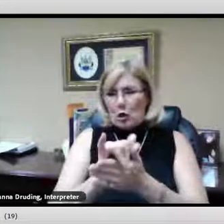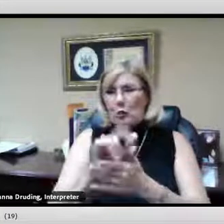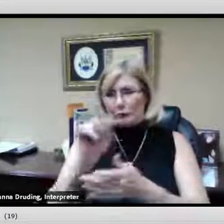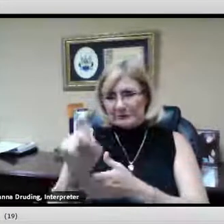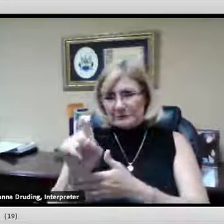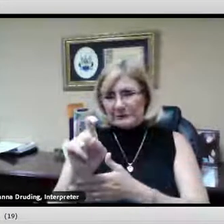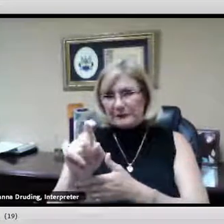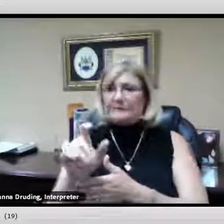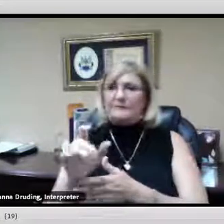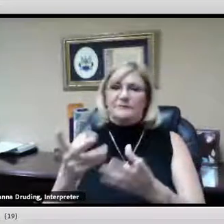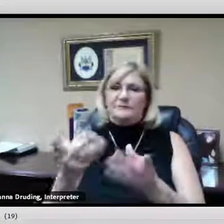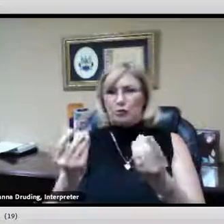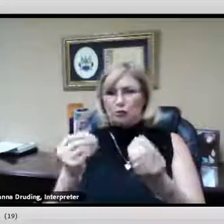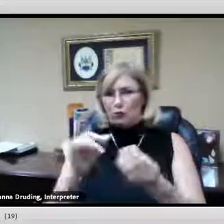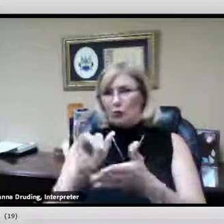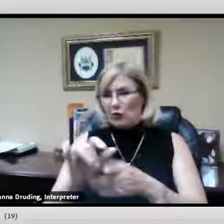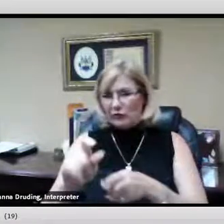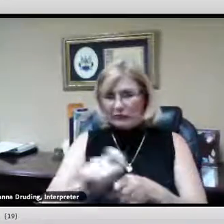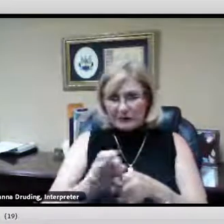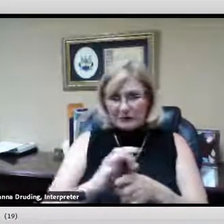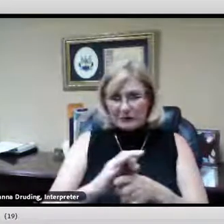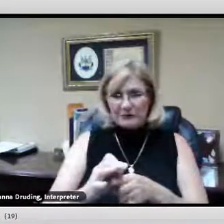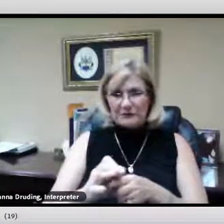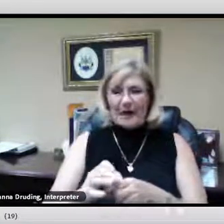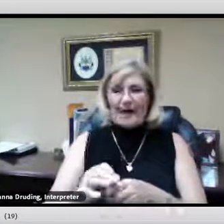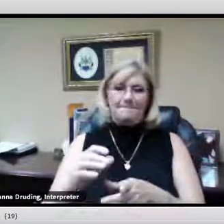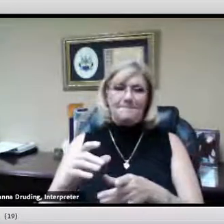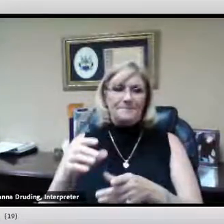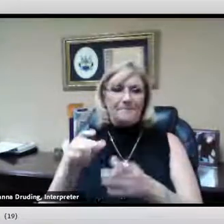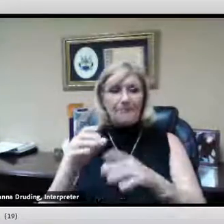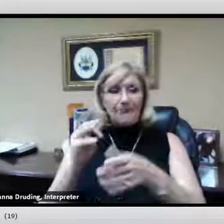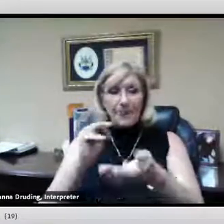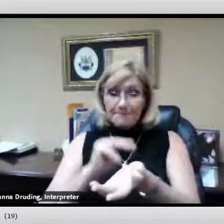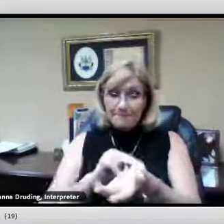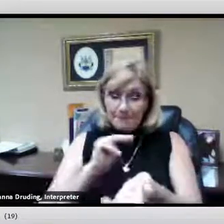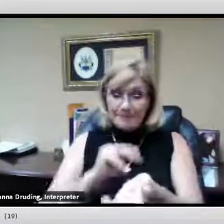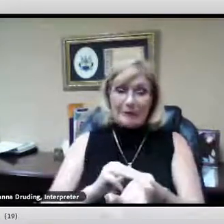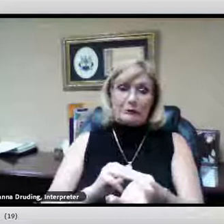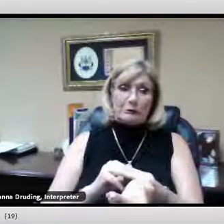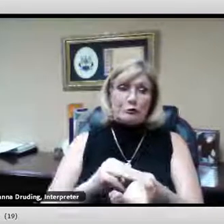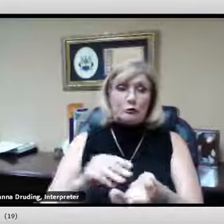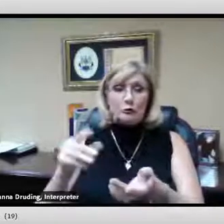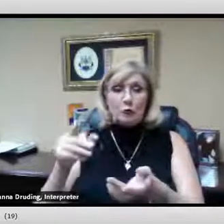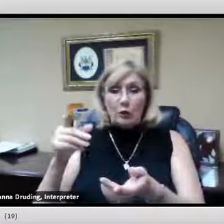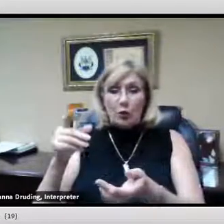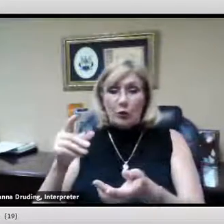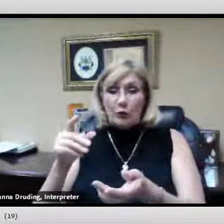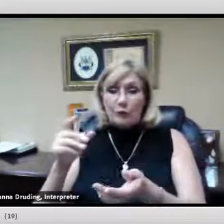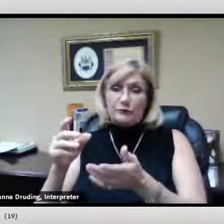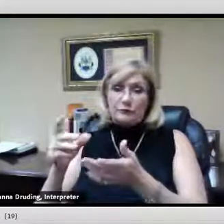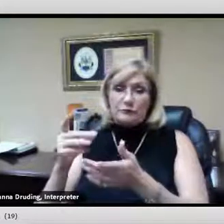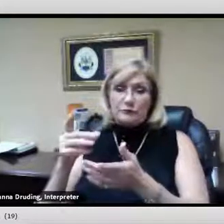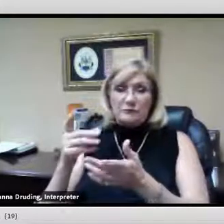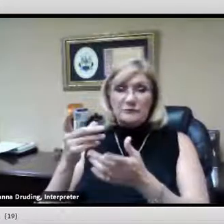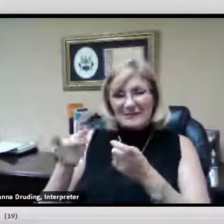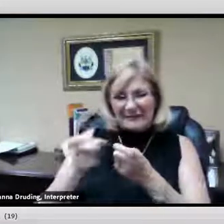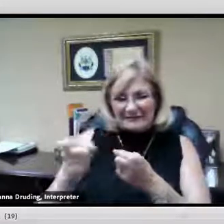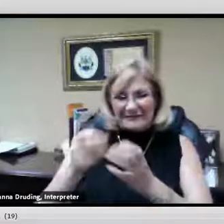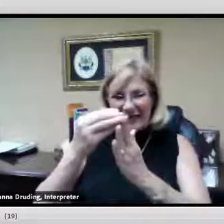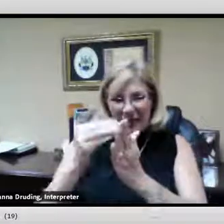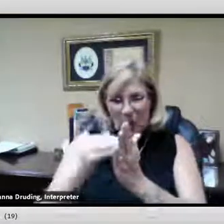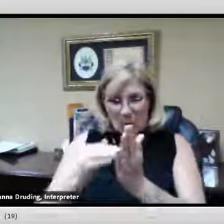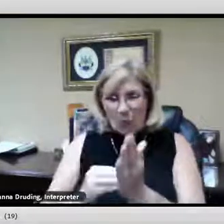The network administration and security responsibilities, I would have a lot to learn, and I've tried to learn over the years and tried to take some